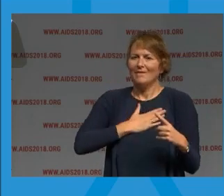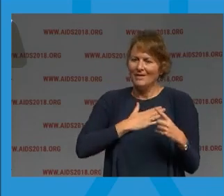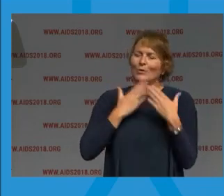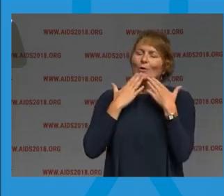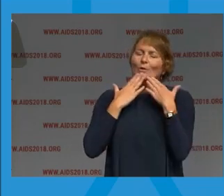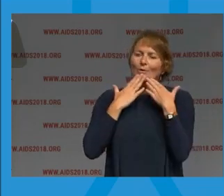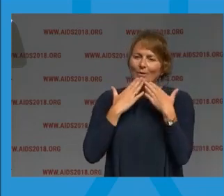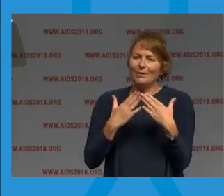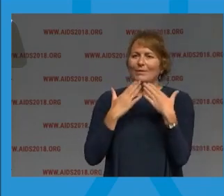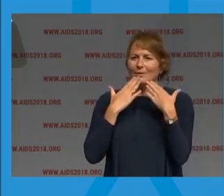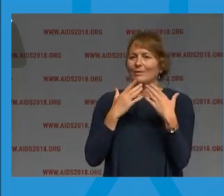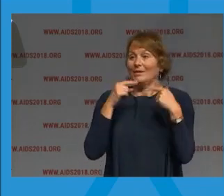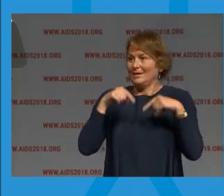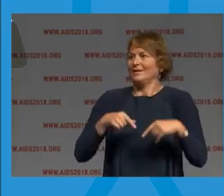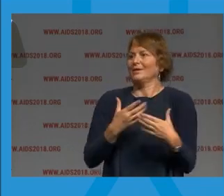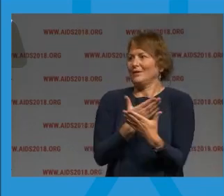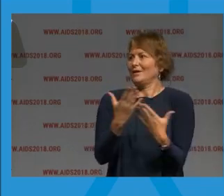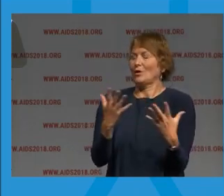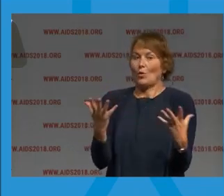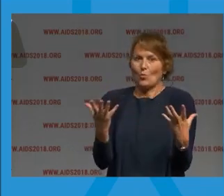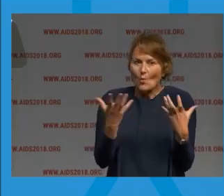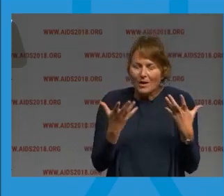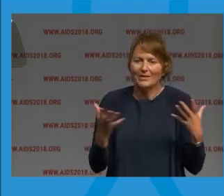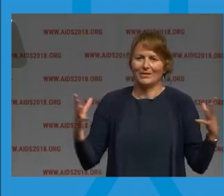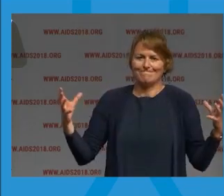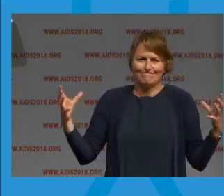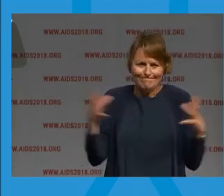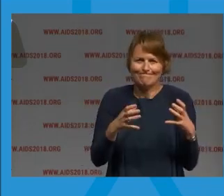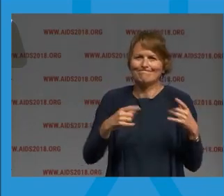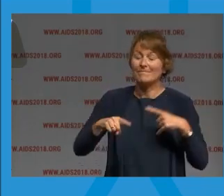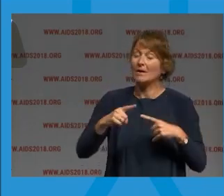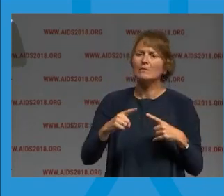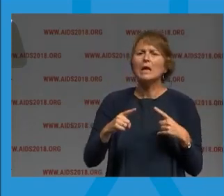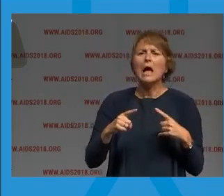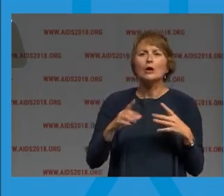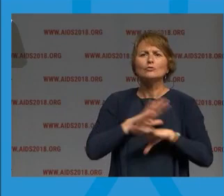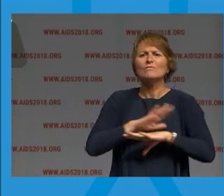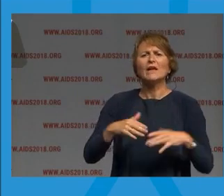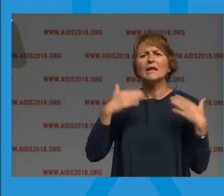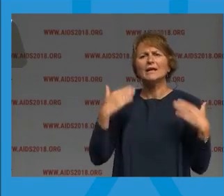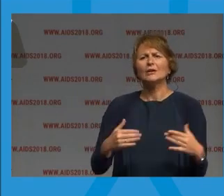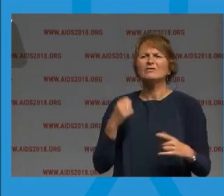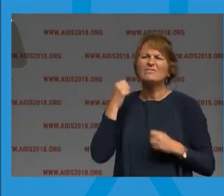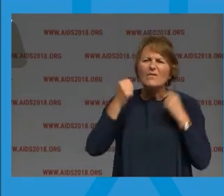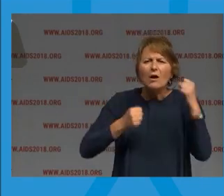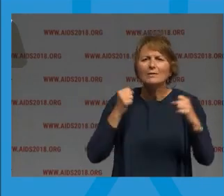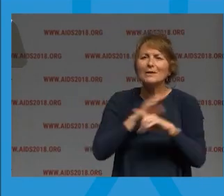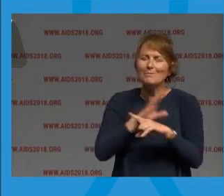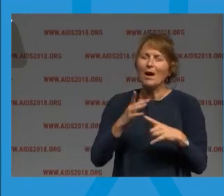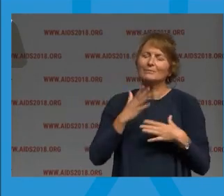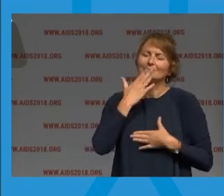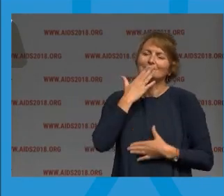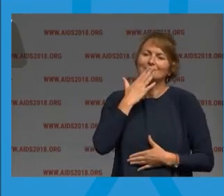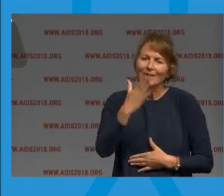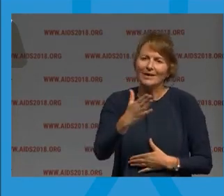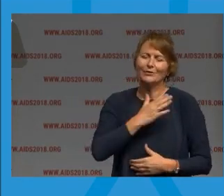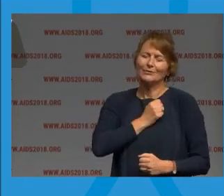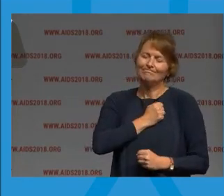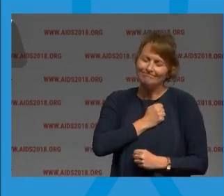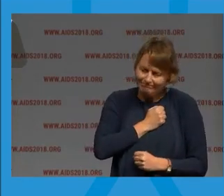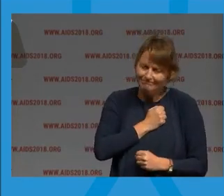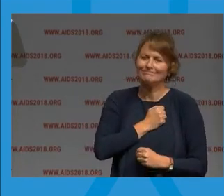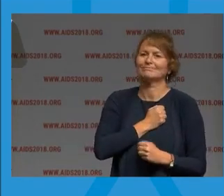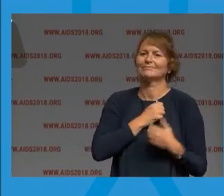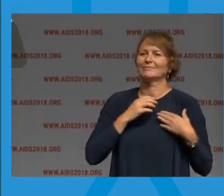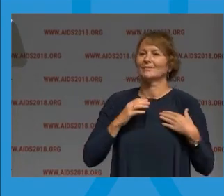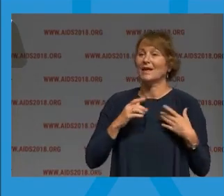to be here together with all of you, still fighting. Thank you for your dedication and for